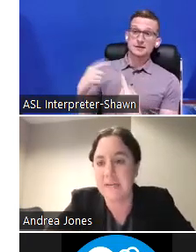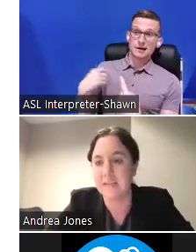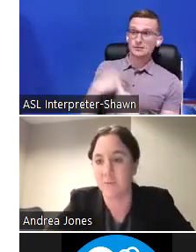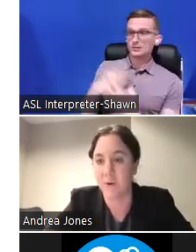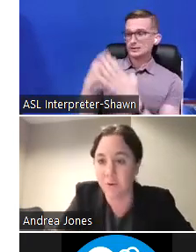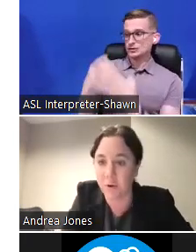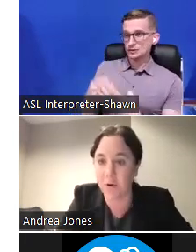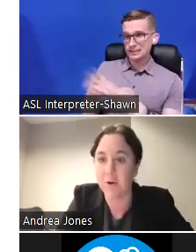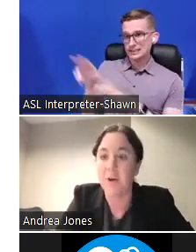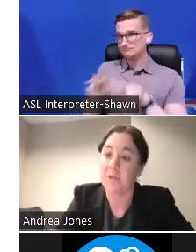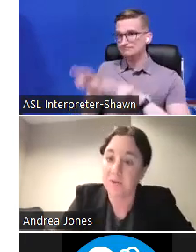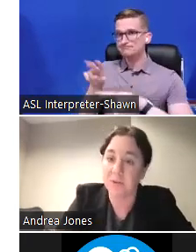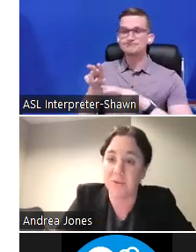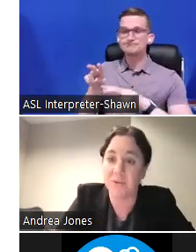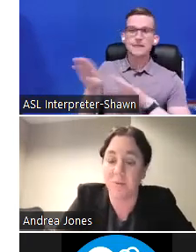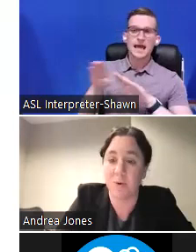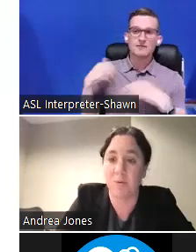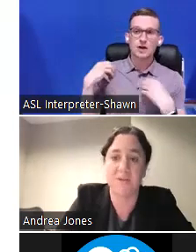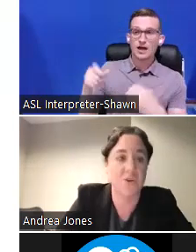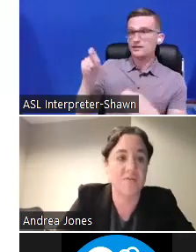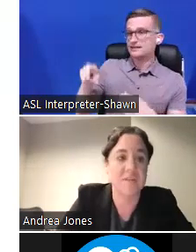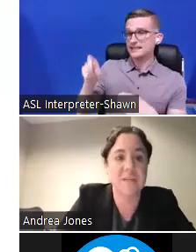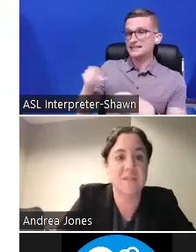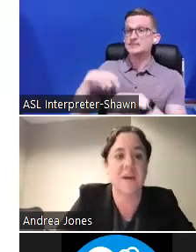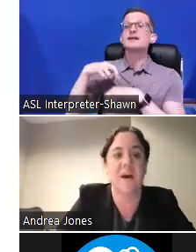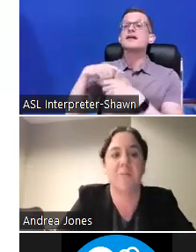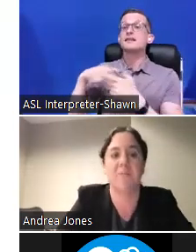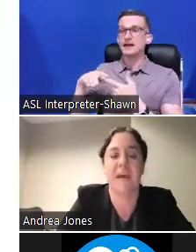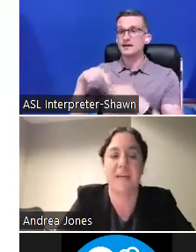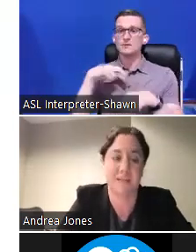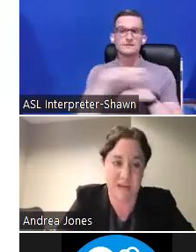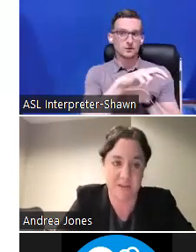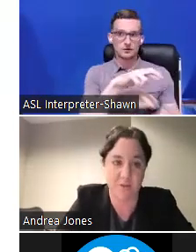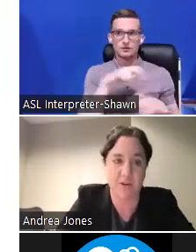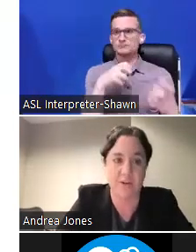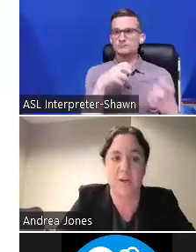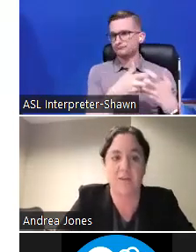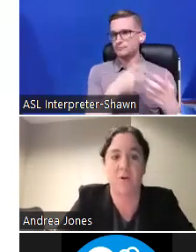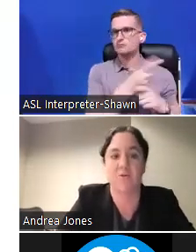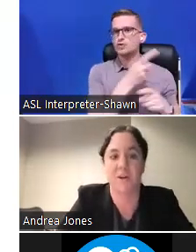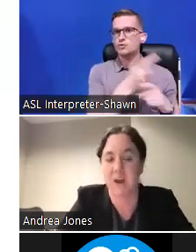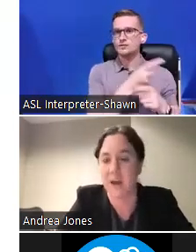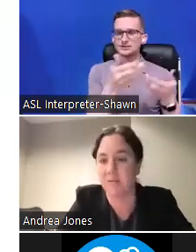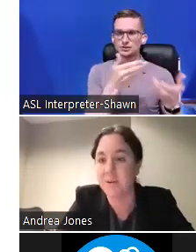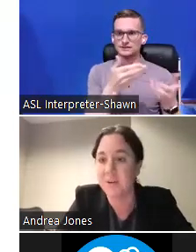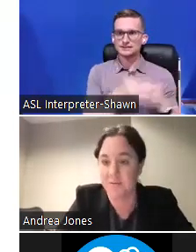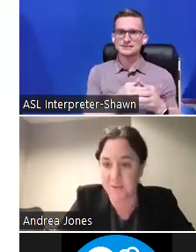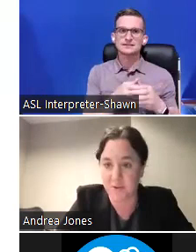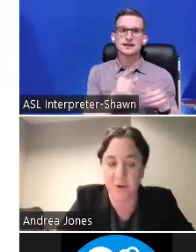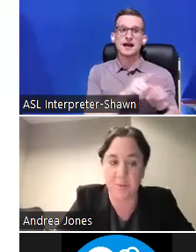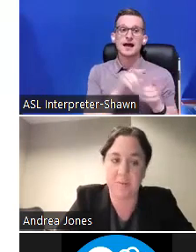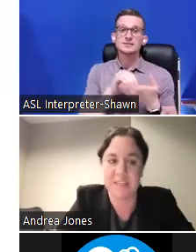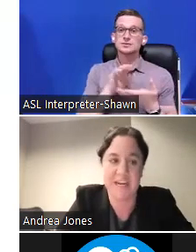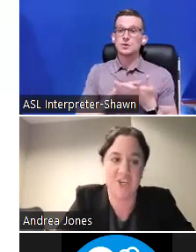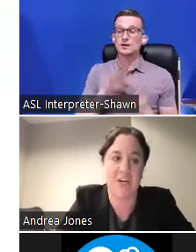health needs and refer those students to appropriate services. That is, as noted, a 24-25 fiscal